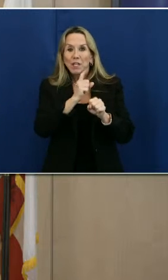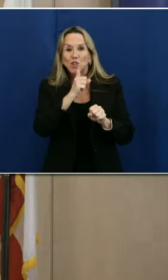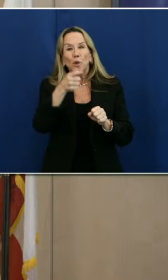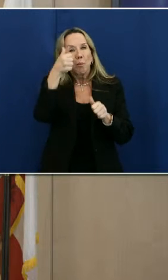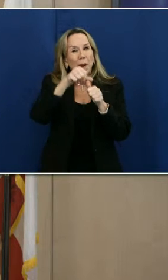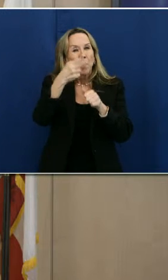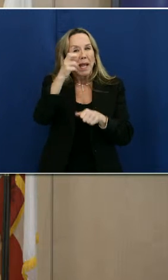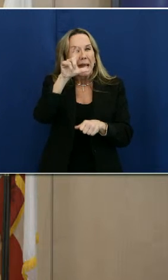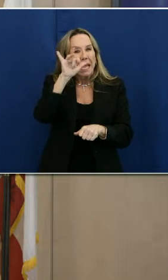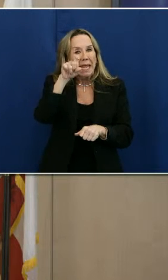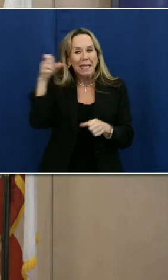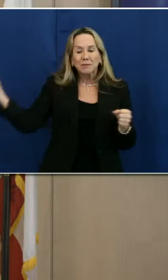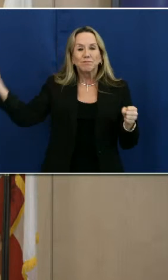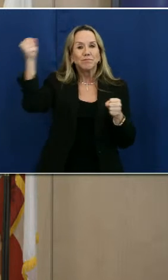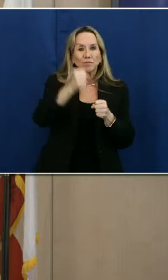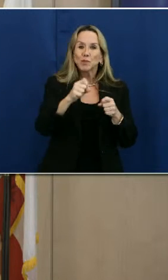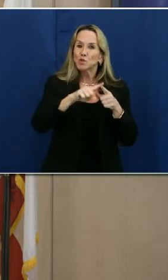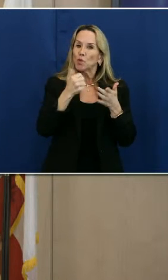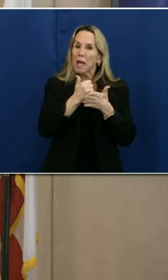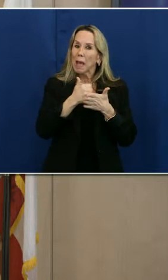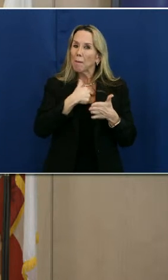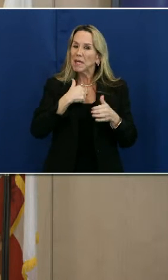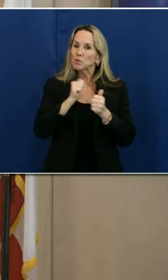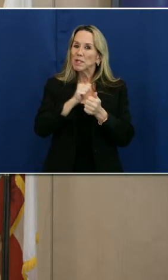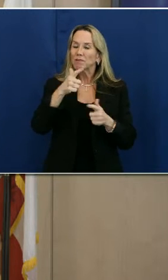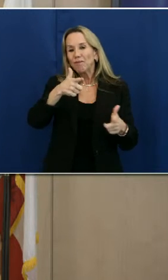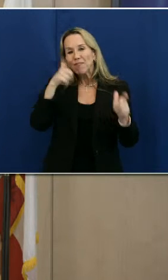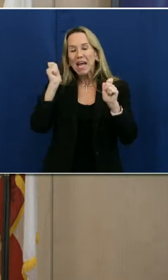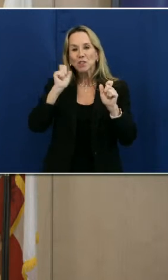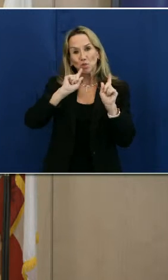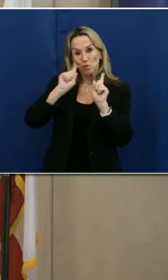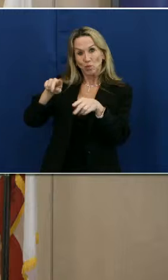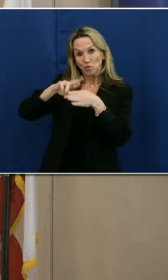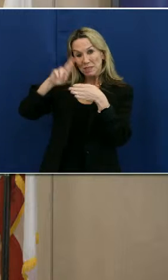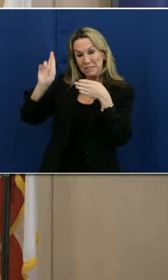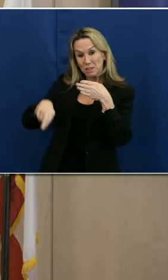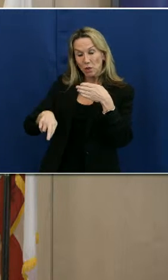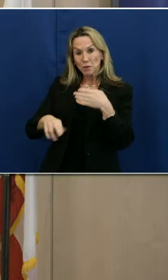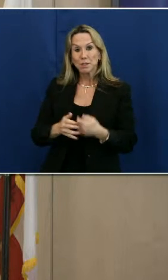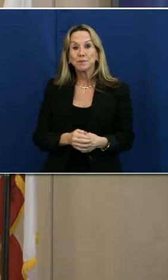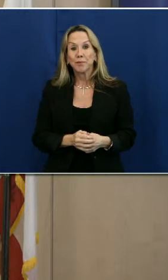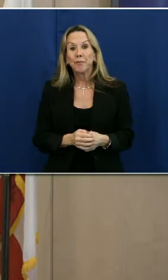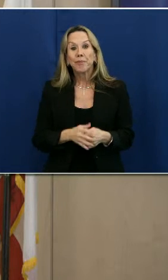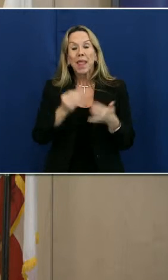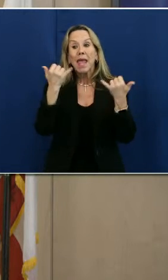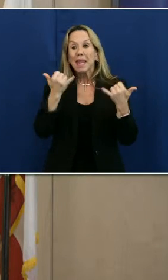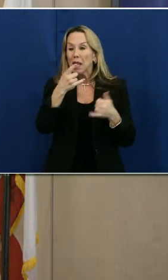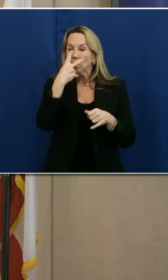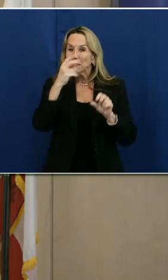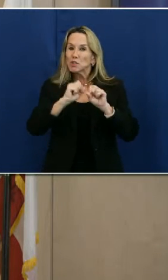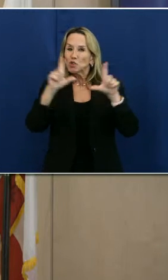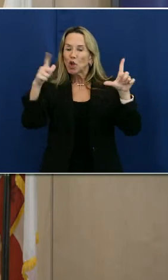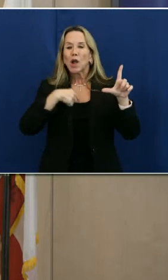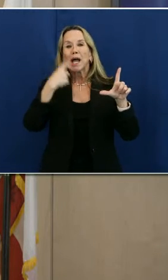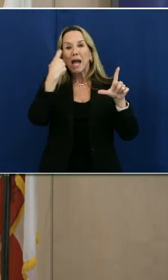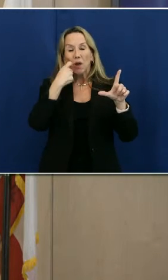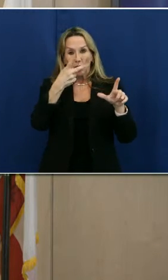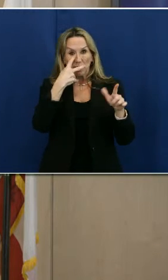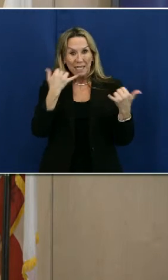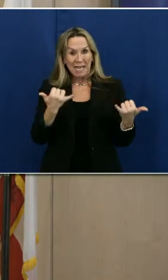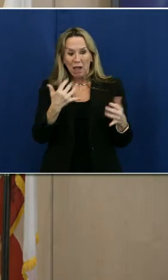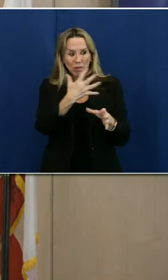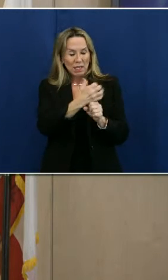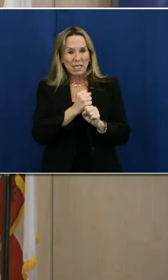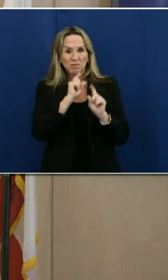We did other things to get those down. And as we come back now, if you go back to the chart I shared earlier, you'll see our turnaround times are really